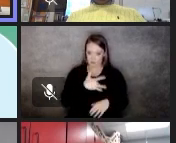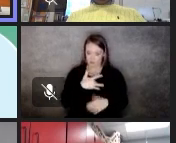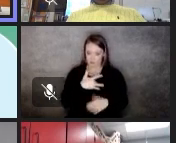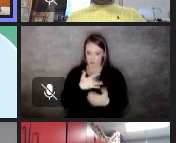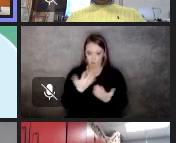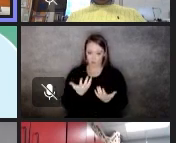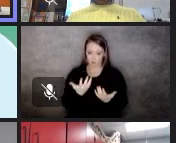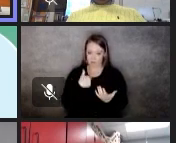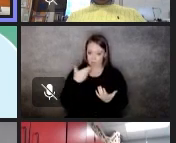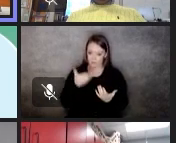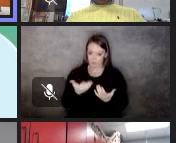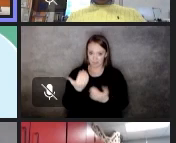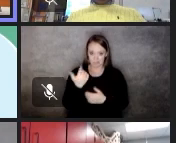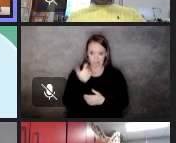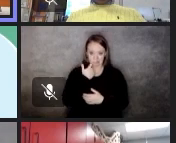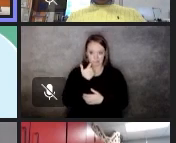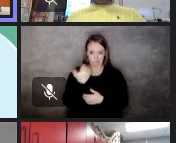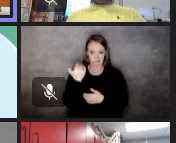just too long ago.